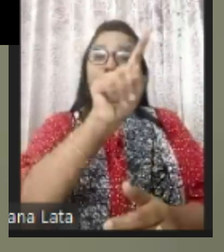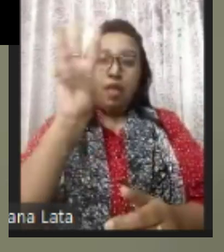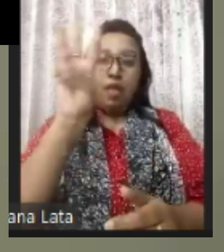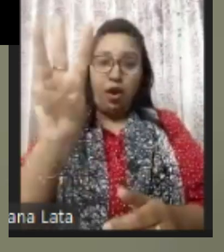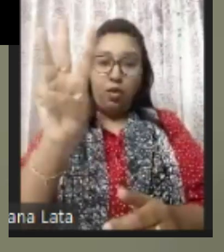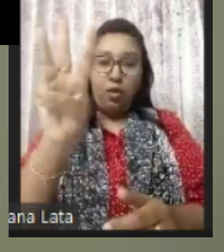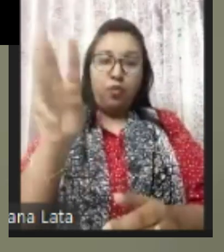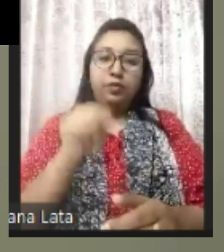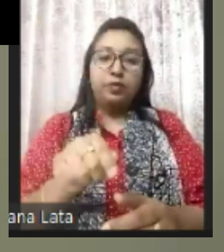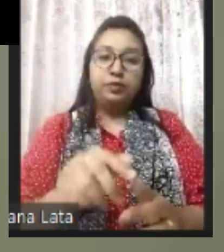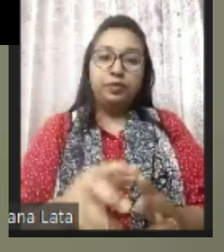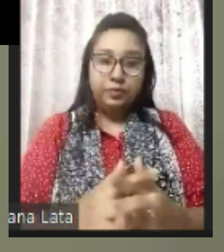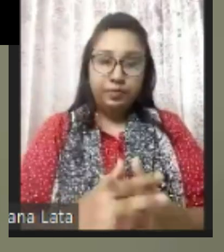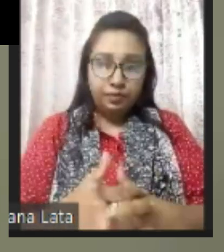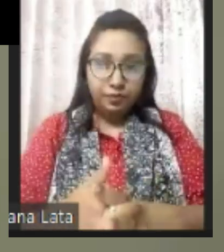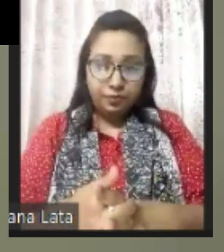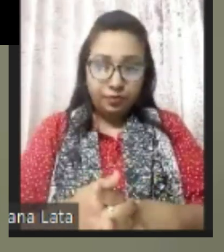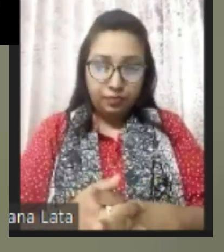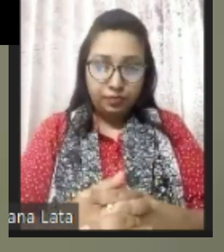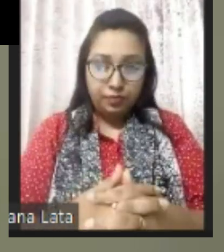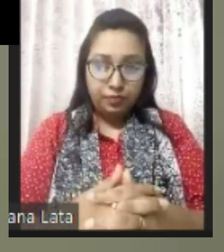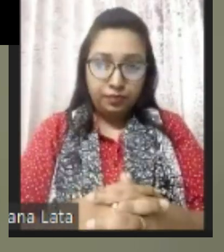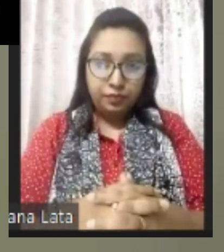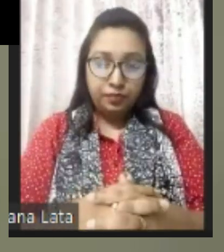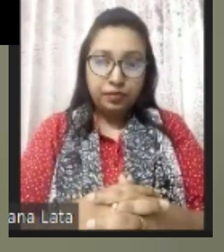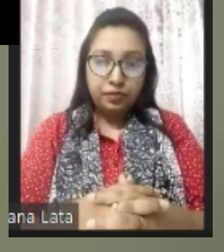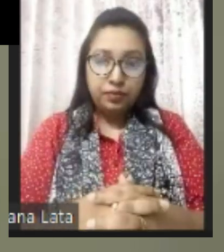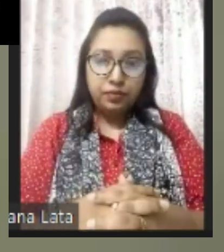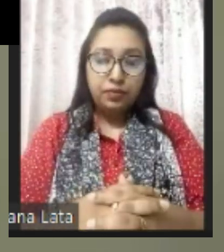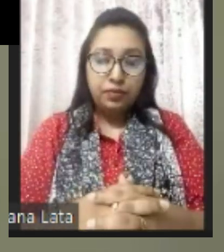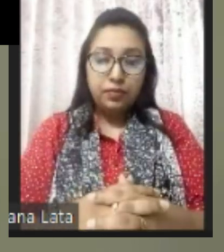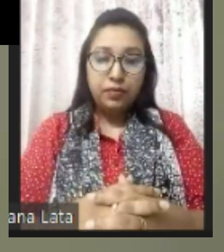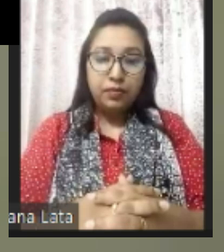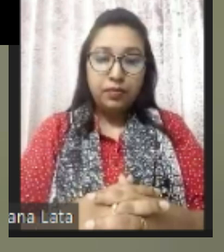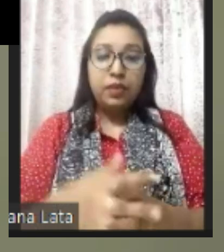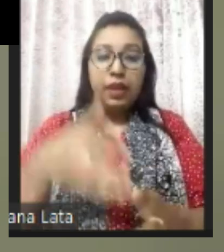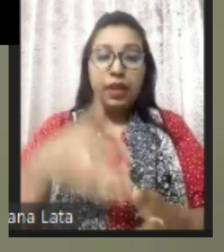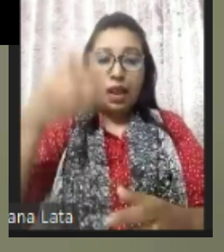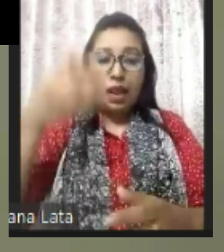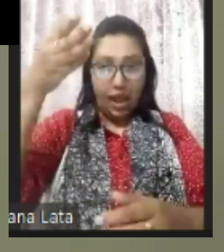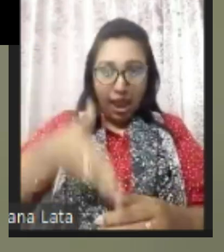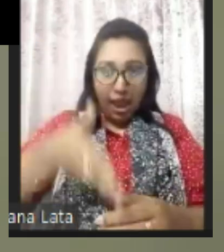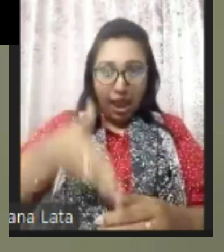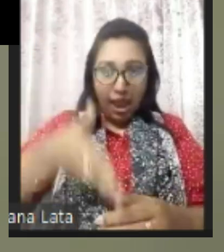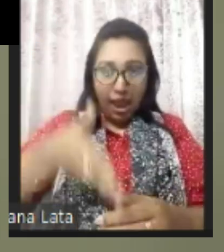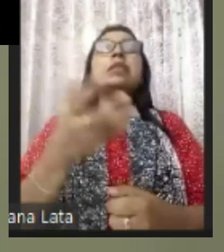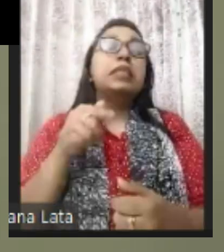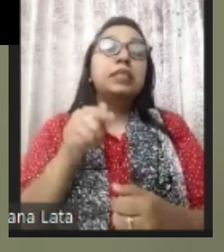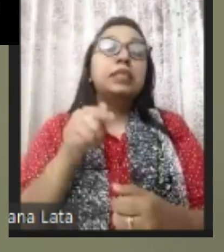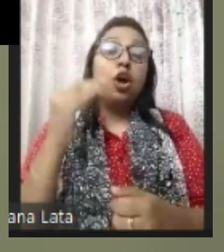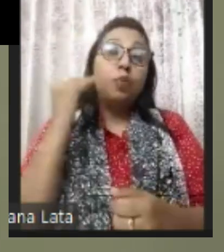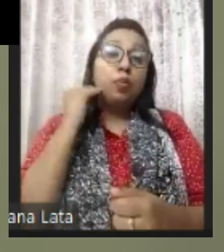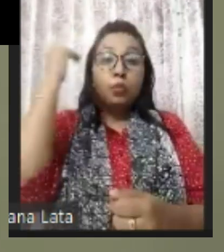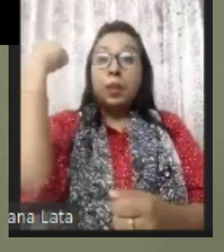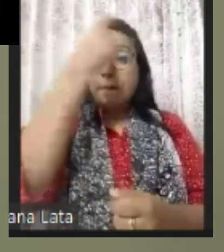this year, in 2022. Today, our objective is to promote digital inclusion to ensure that no one is left behind, one